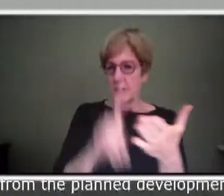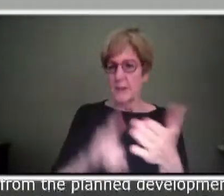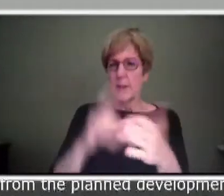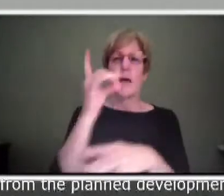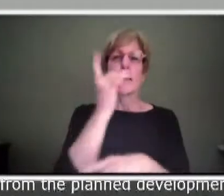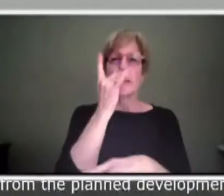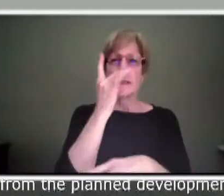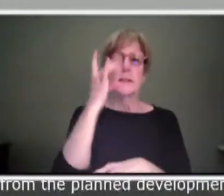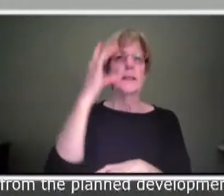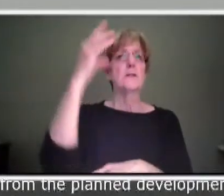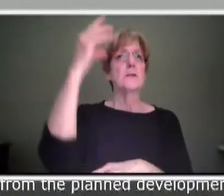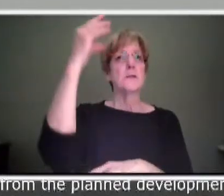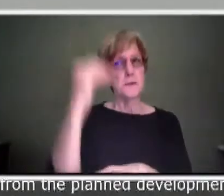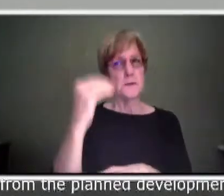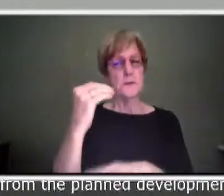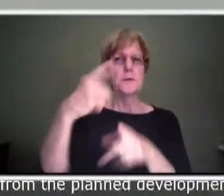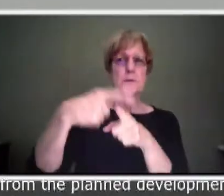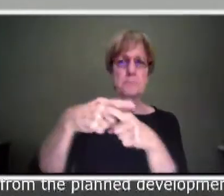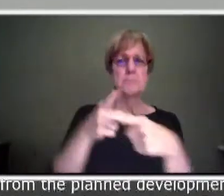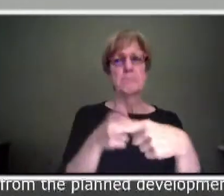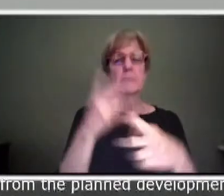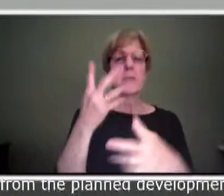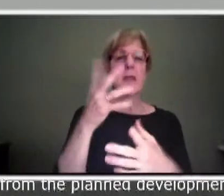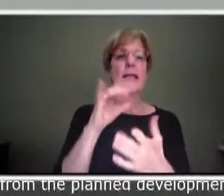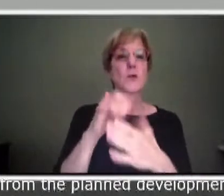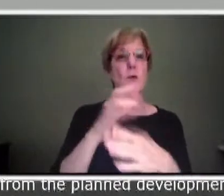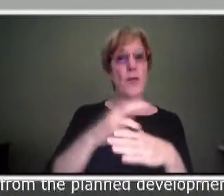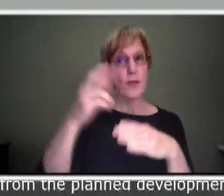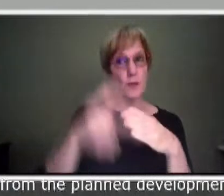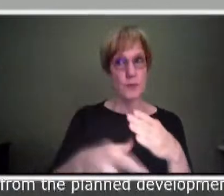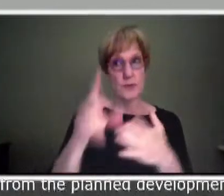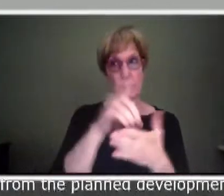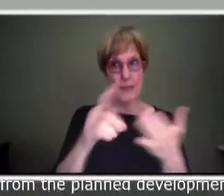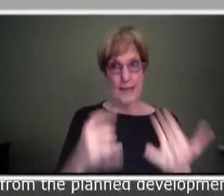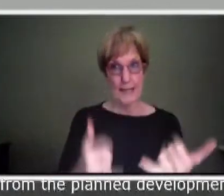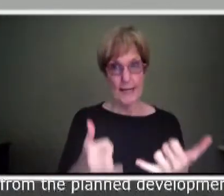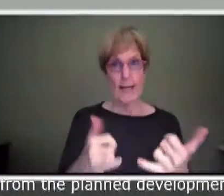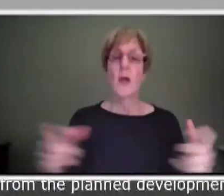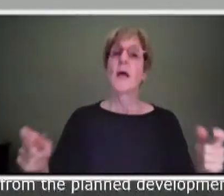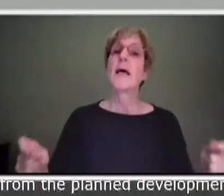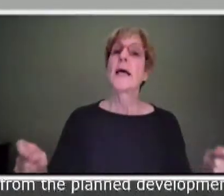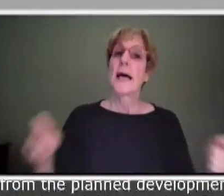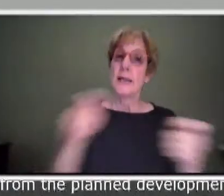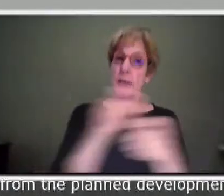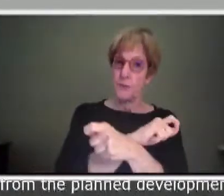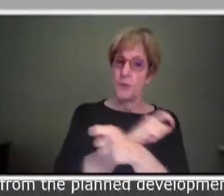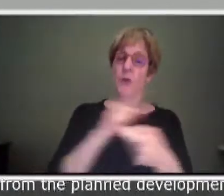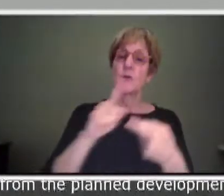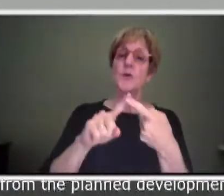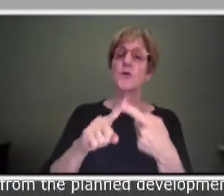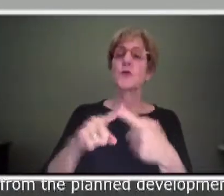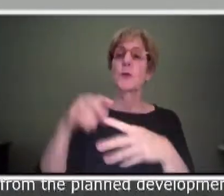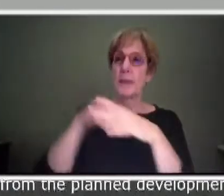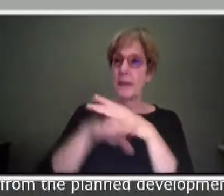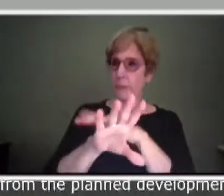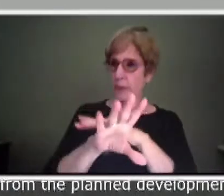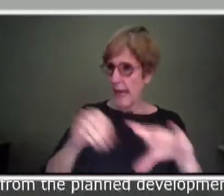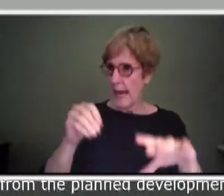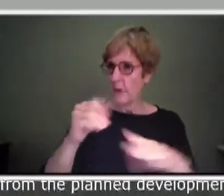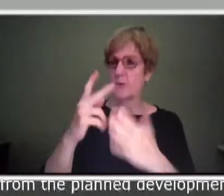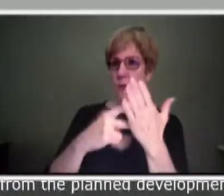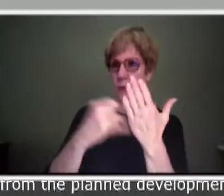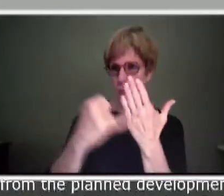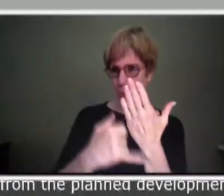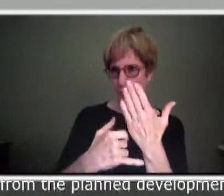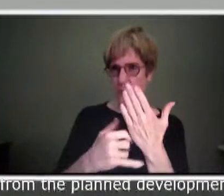those two entities. And the resulting design is a significant alteration to the operation, access, and traffic patterns of the project's